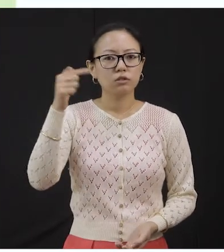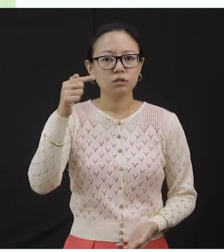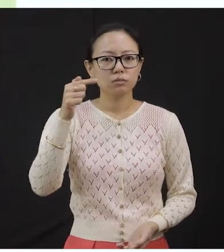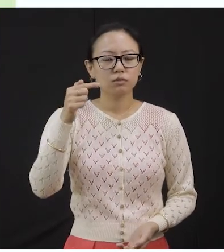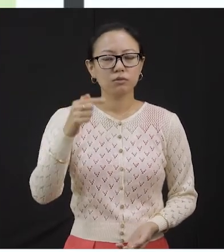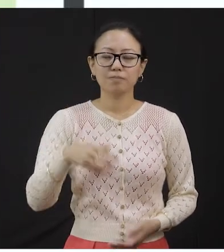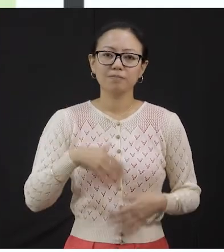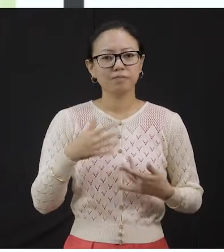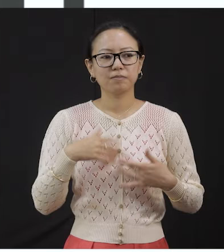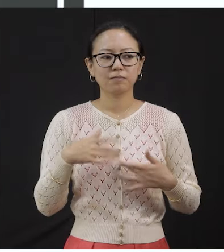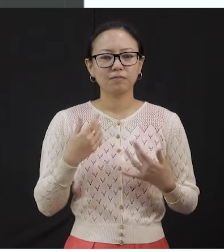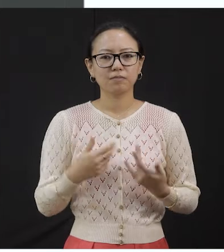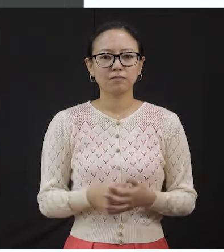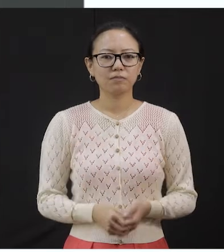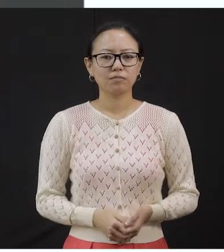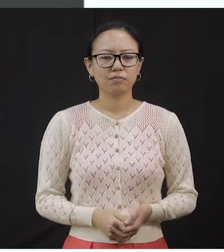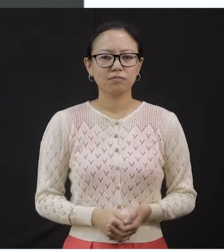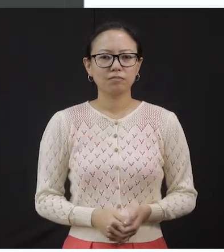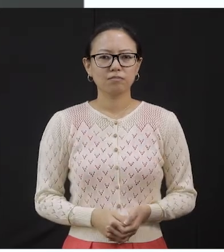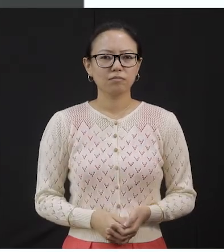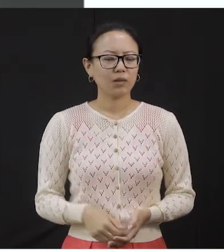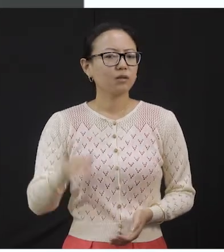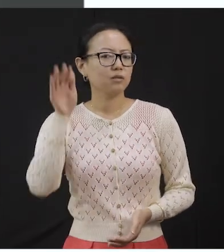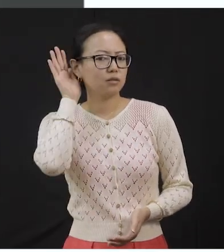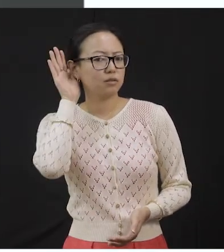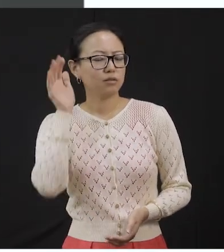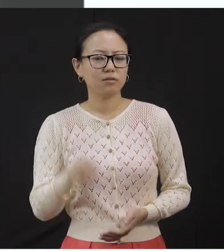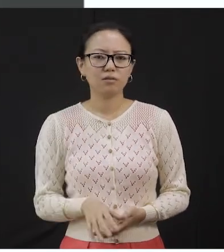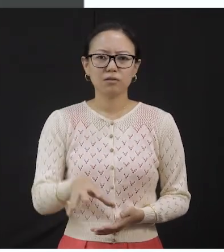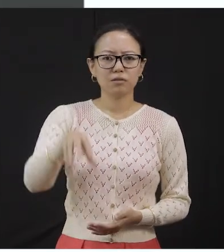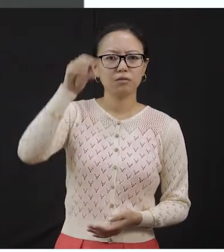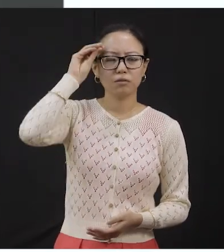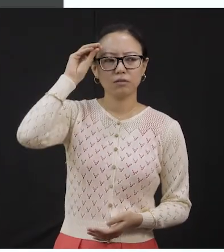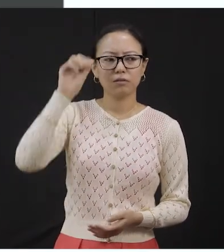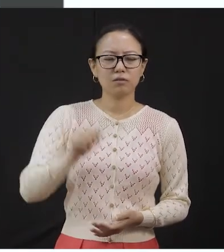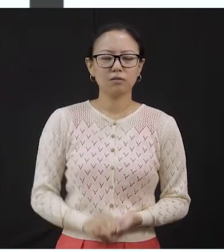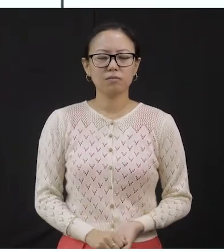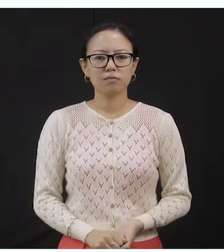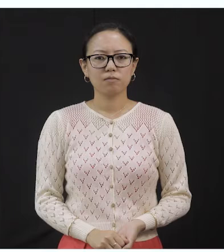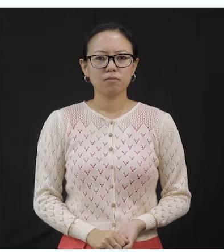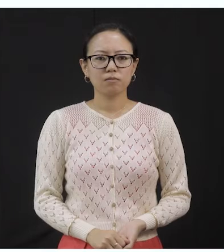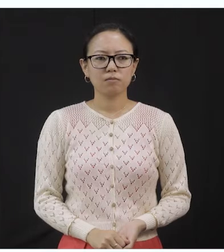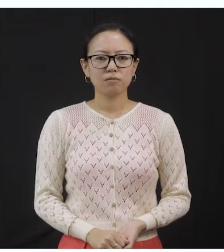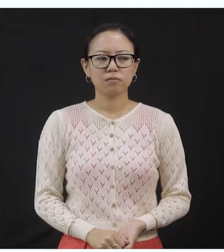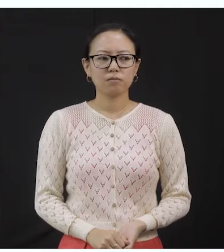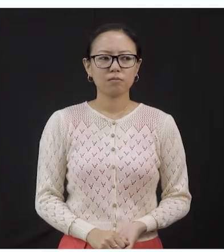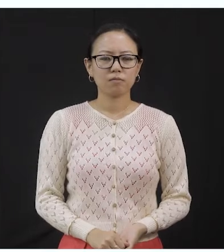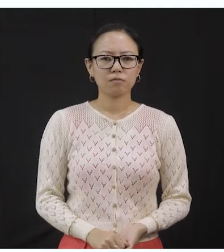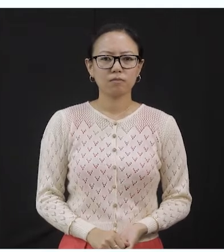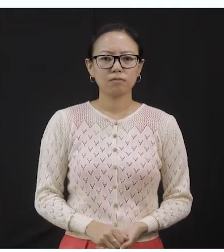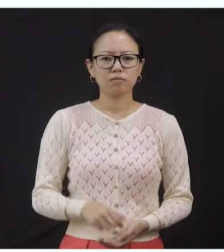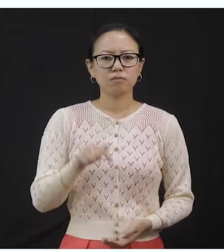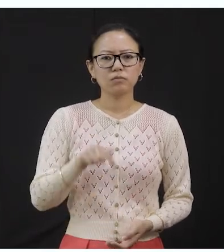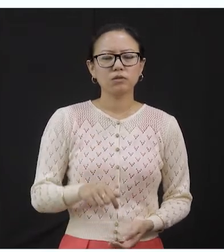Okay? You just listen with me. Okay? Today we are going to learn about subtraction. In this